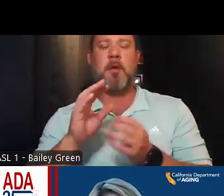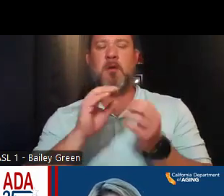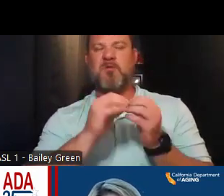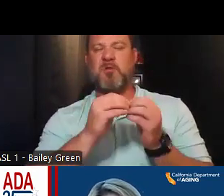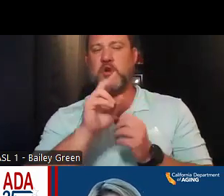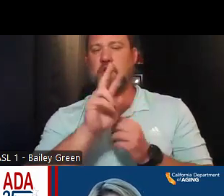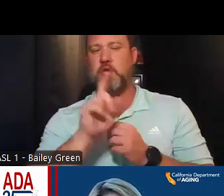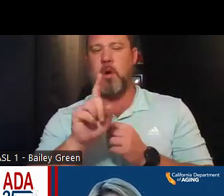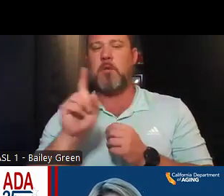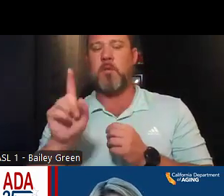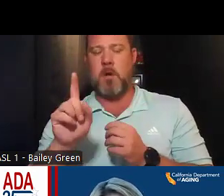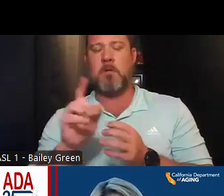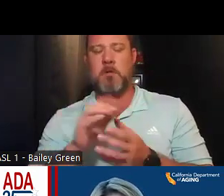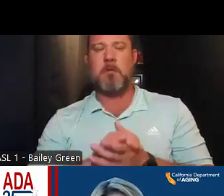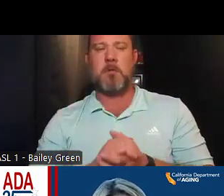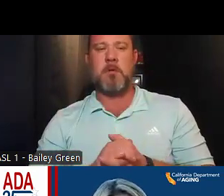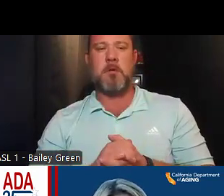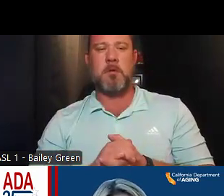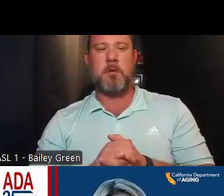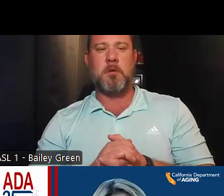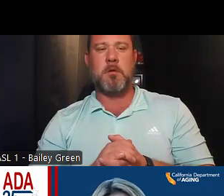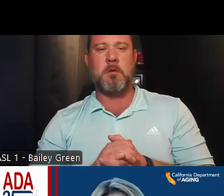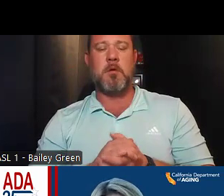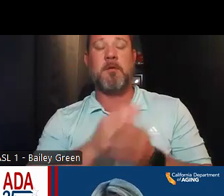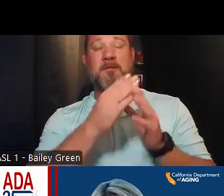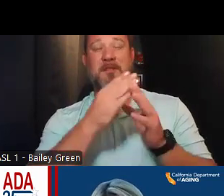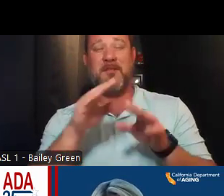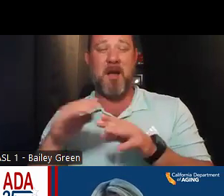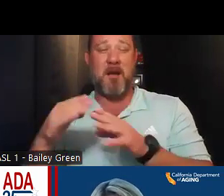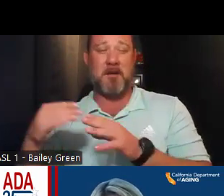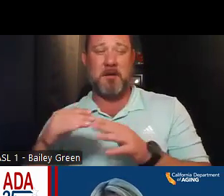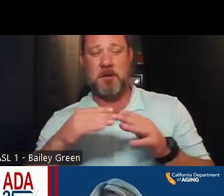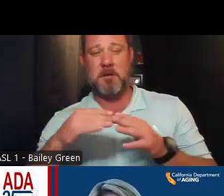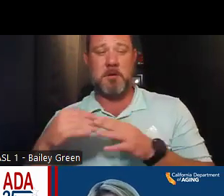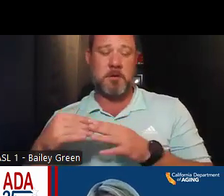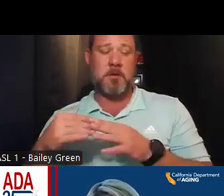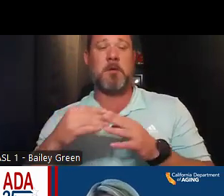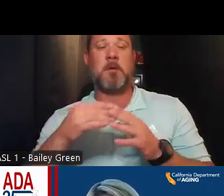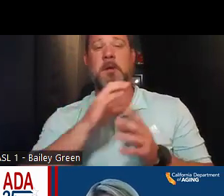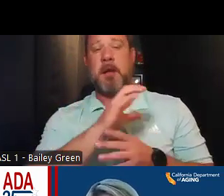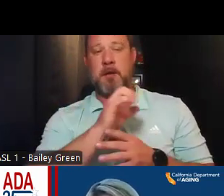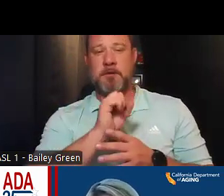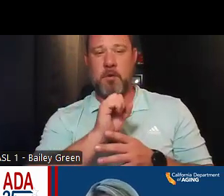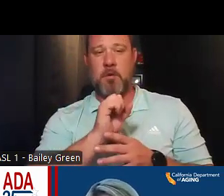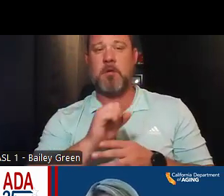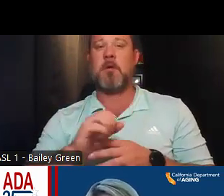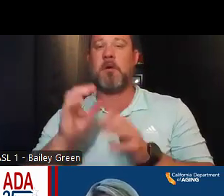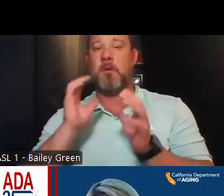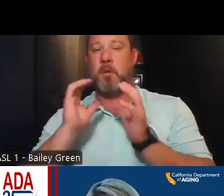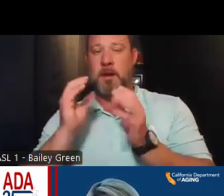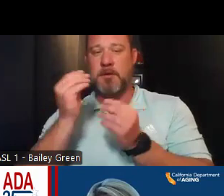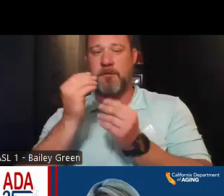has developed. We have divided services by caregiver supports, communication, information,